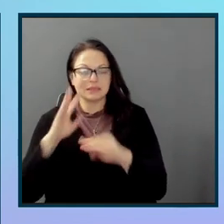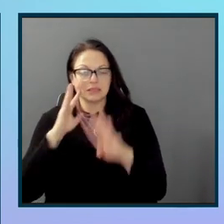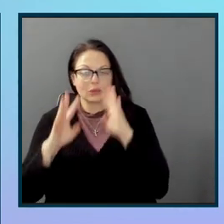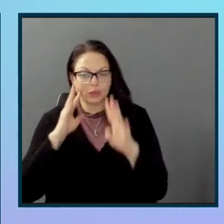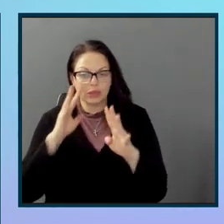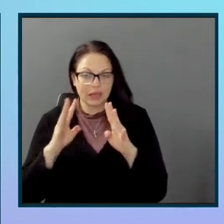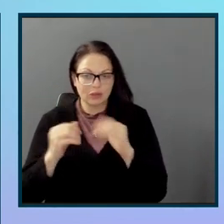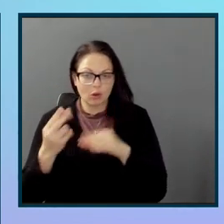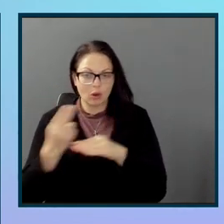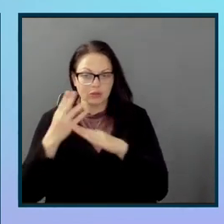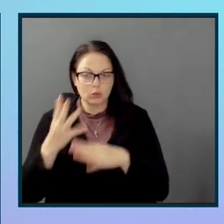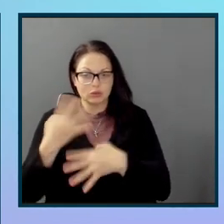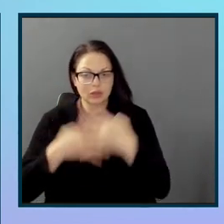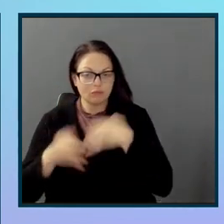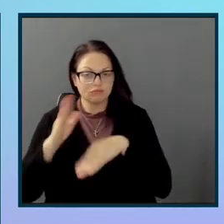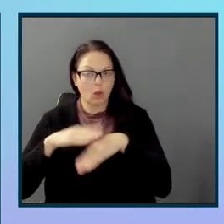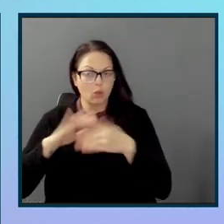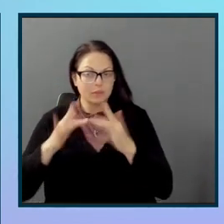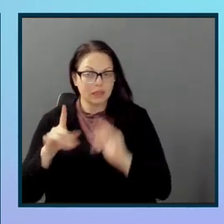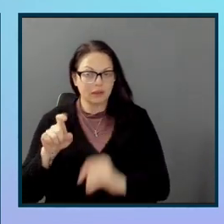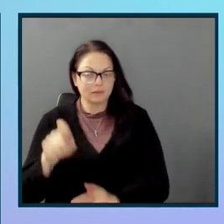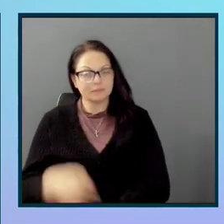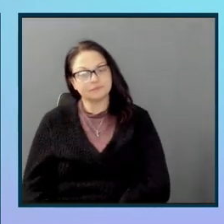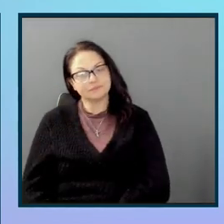of user interactions on websites?